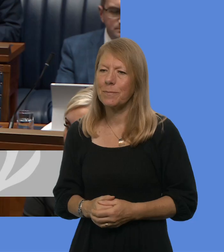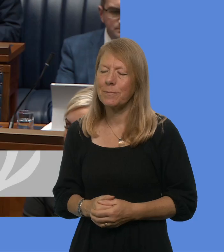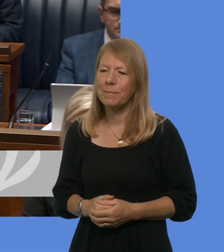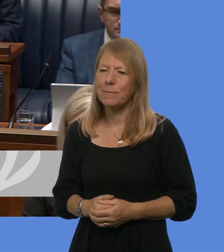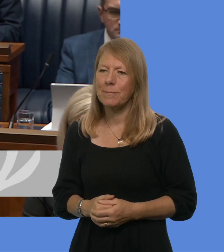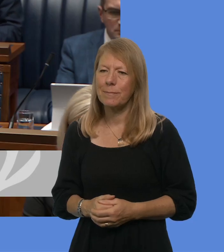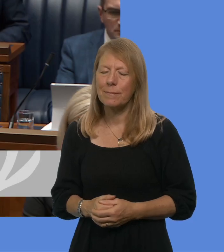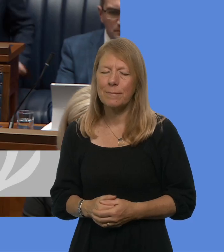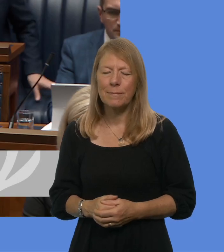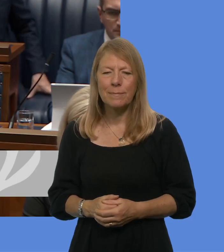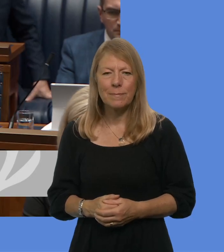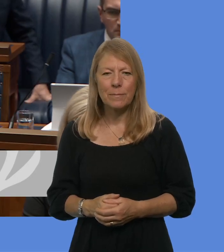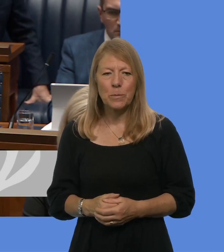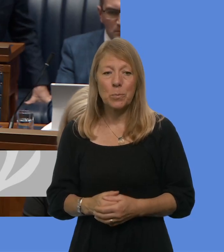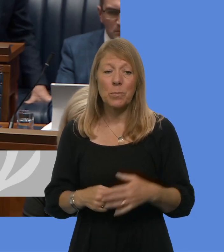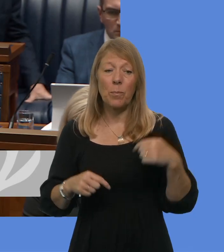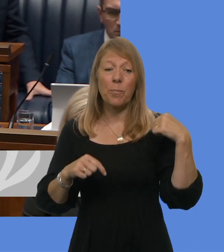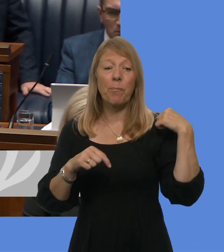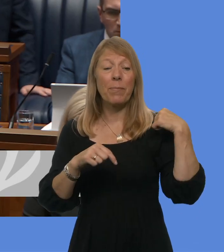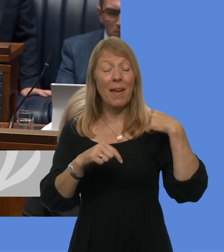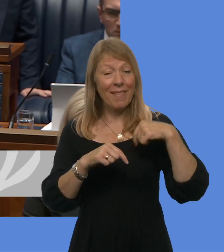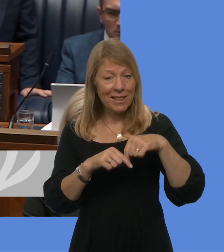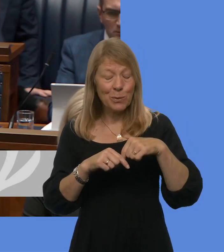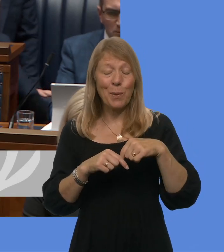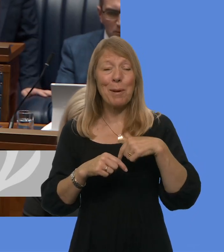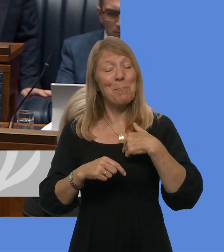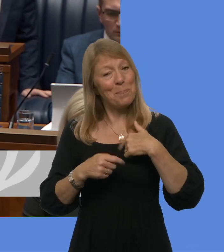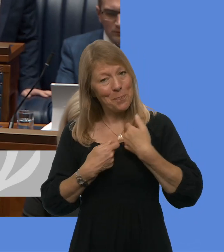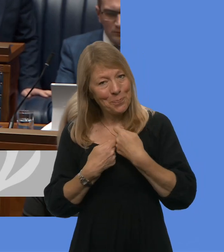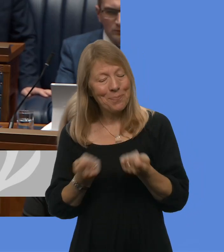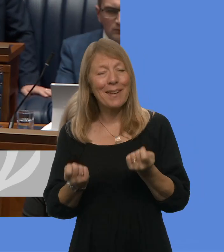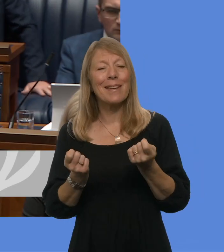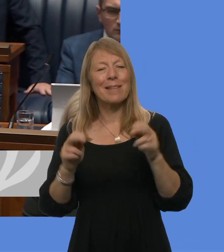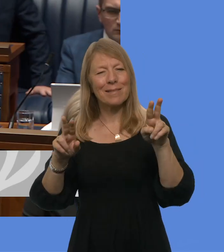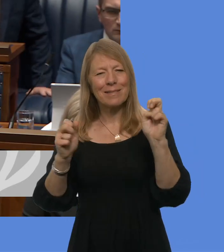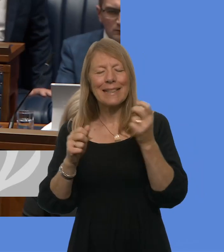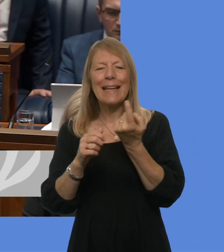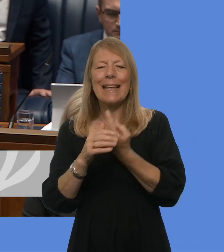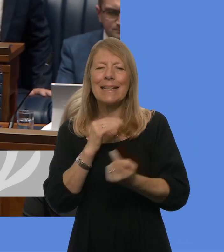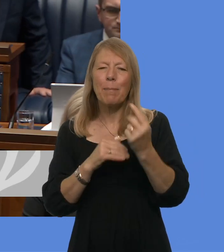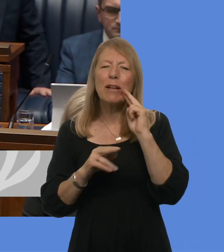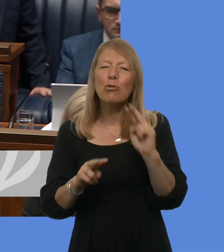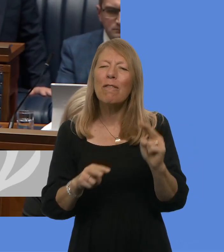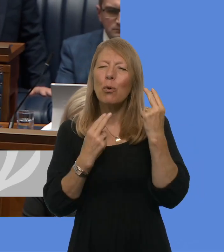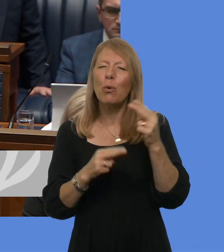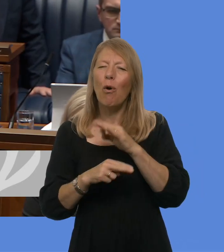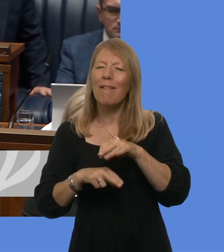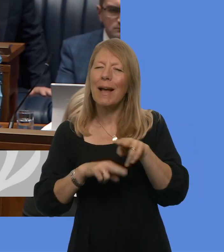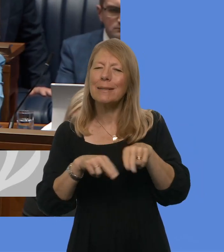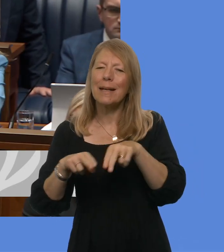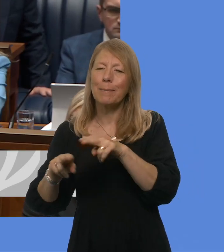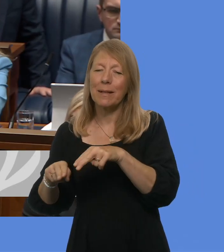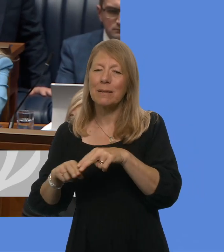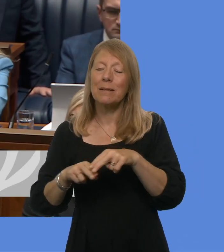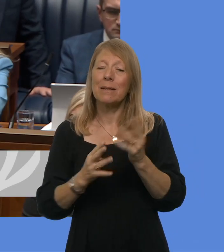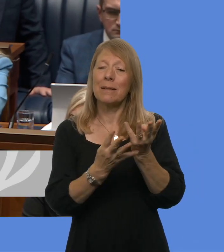Mr. Speaker, earlier this week I was pleased to launch an independent review of assessment. The panel is chaired by Tim Oates,